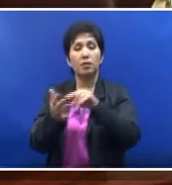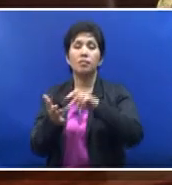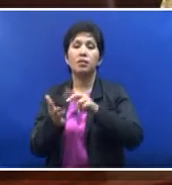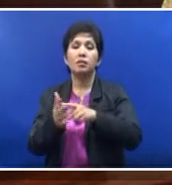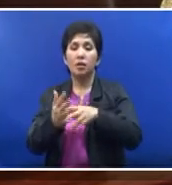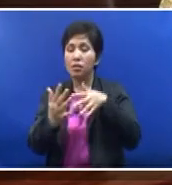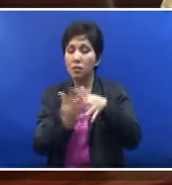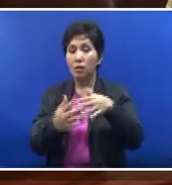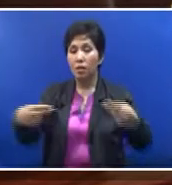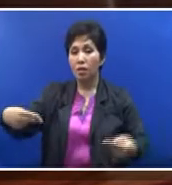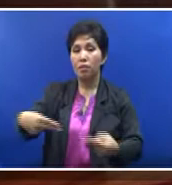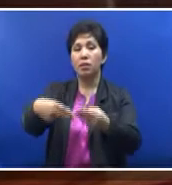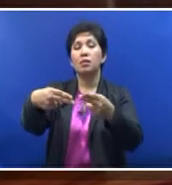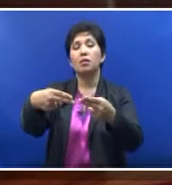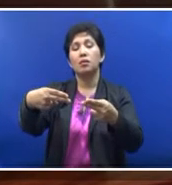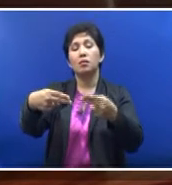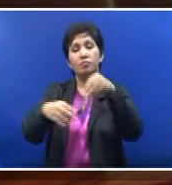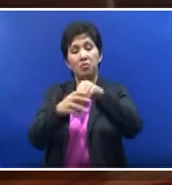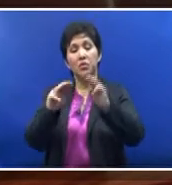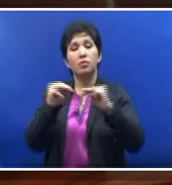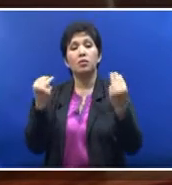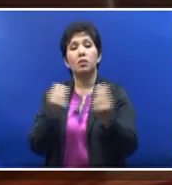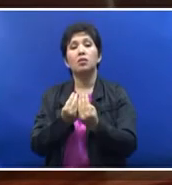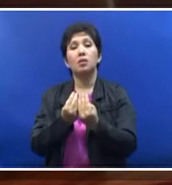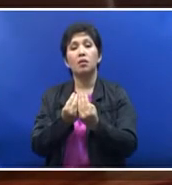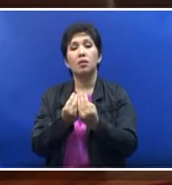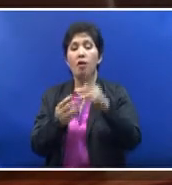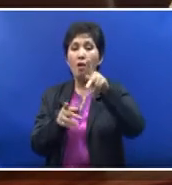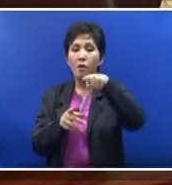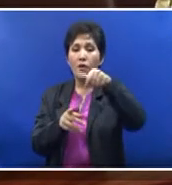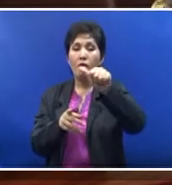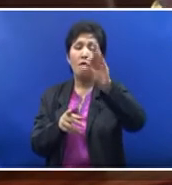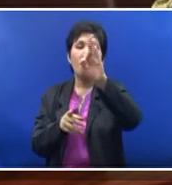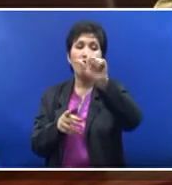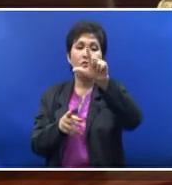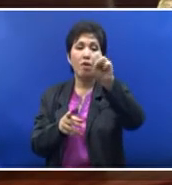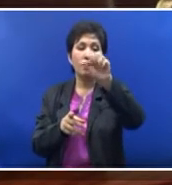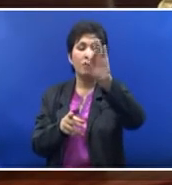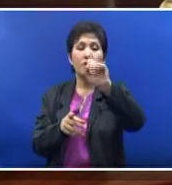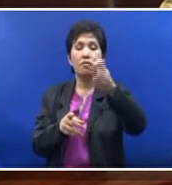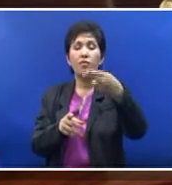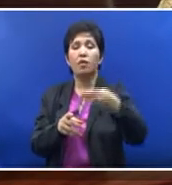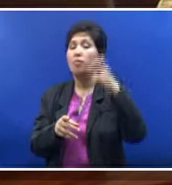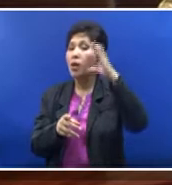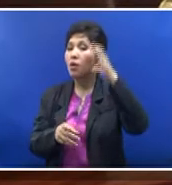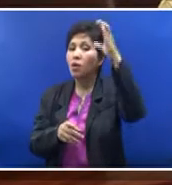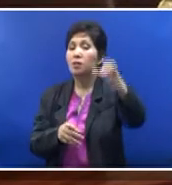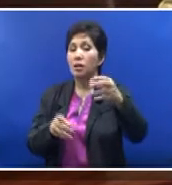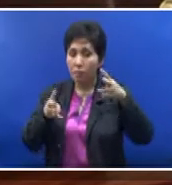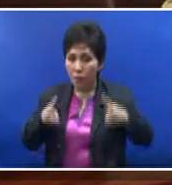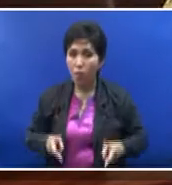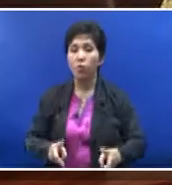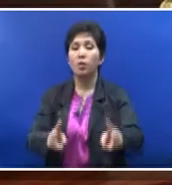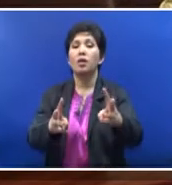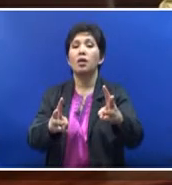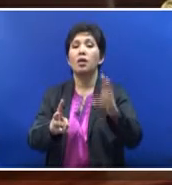Again, it is related to society. Okay, philosophy. Okay, the philosophy is related to the concepts, the way of